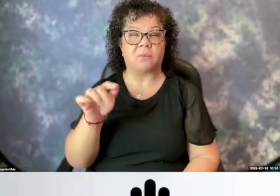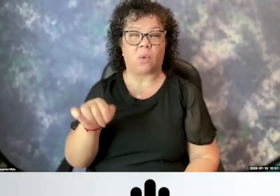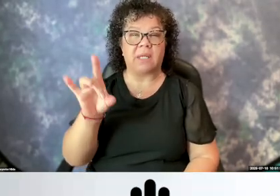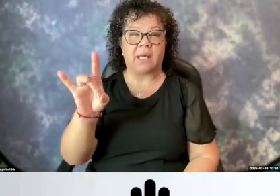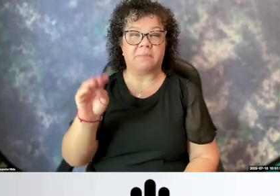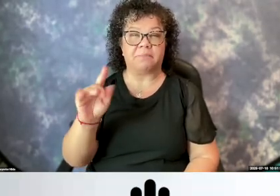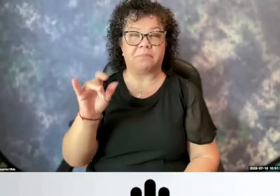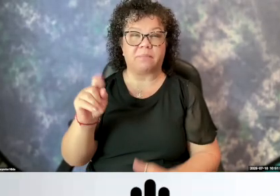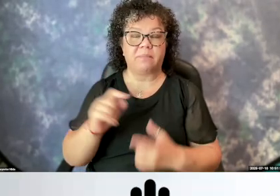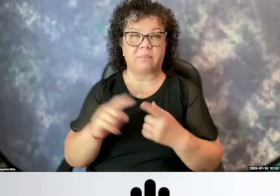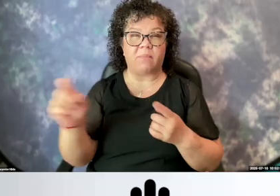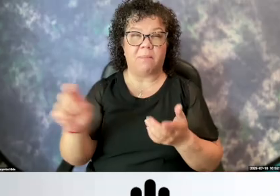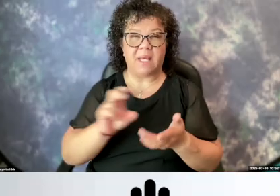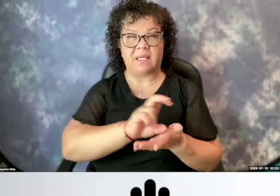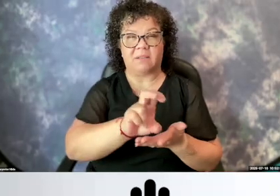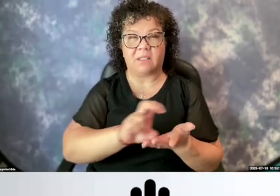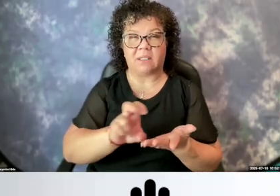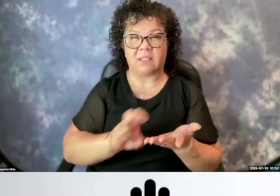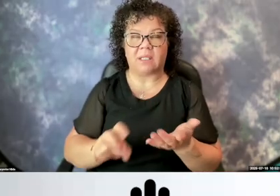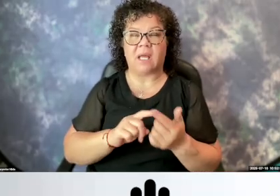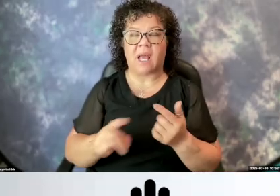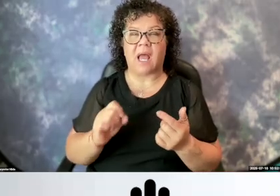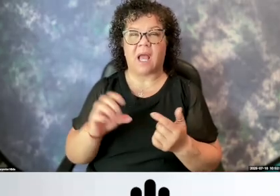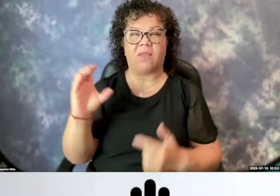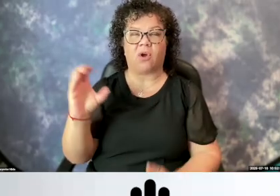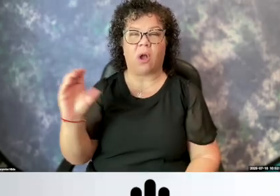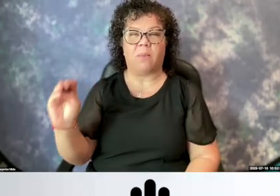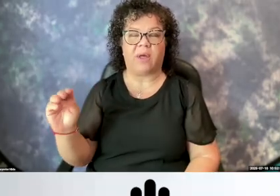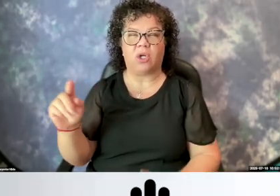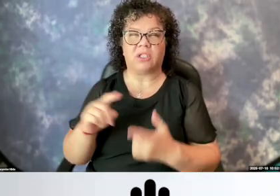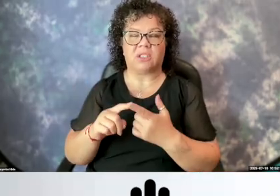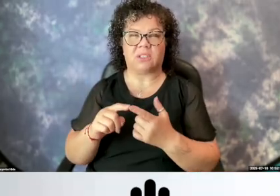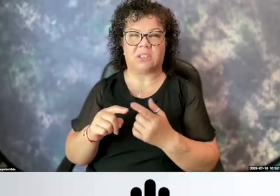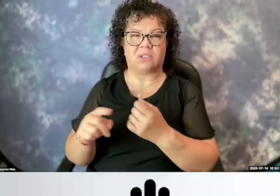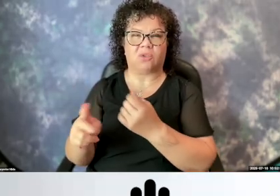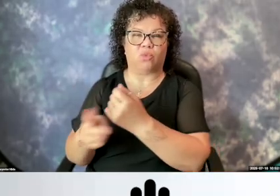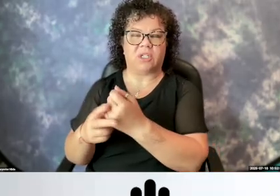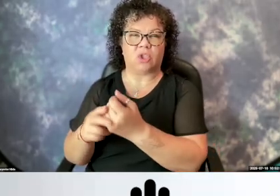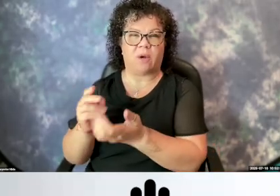State Reserve co-funding. So right now, we're still looking at how we would